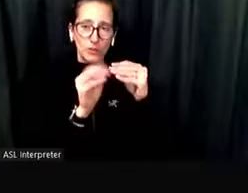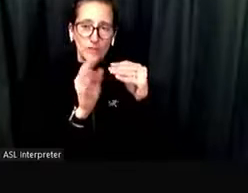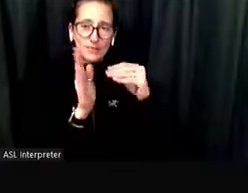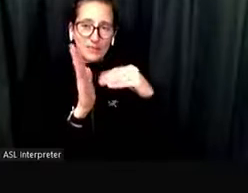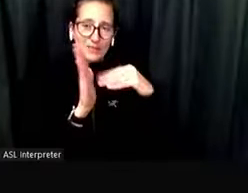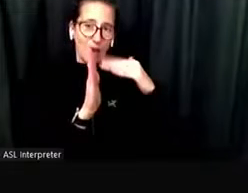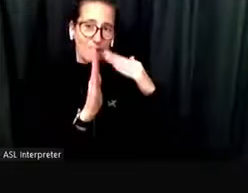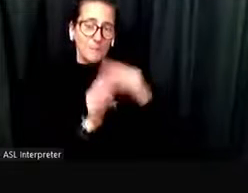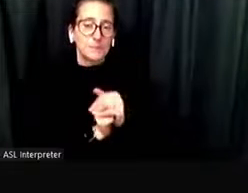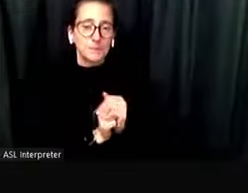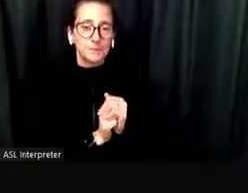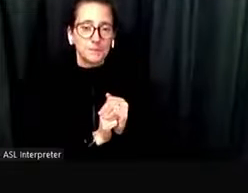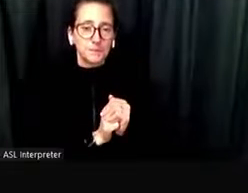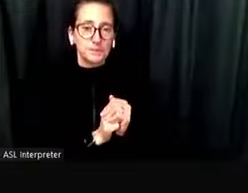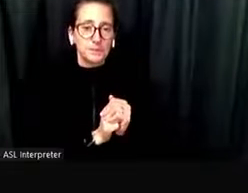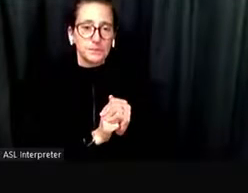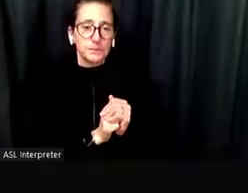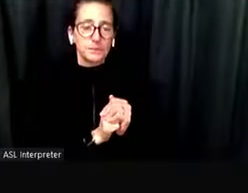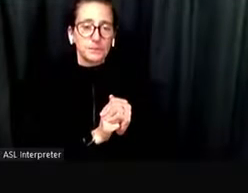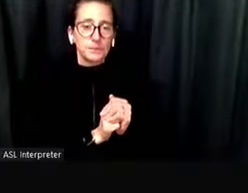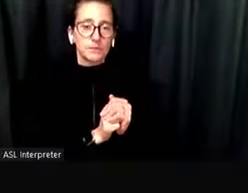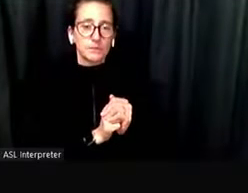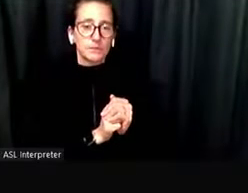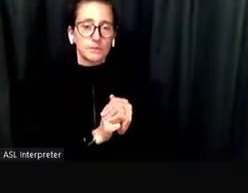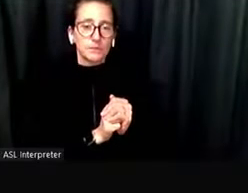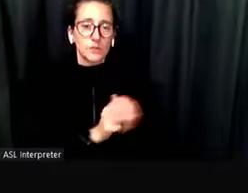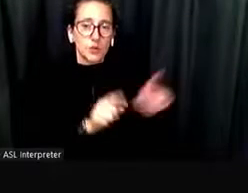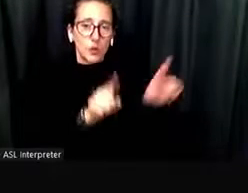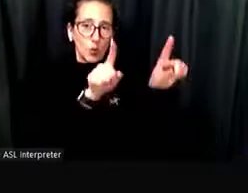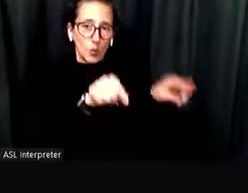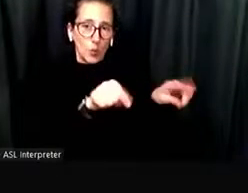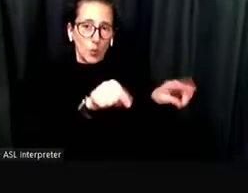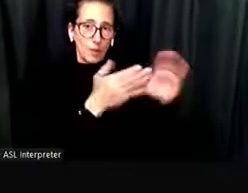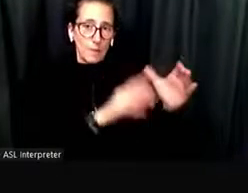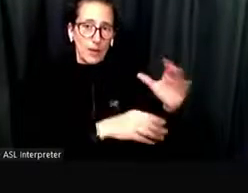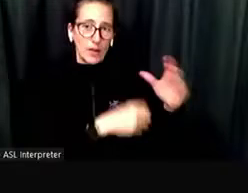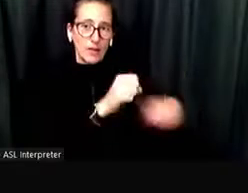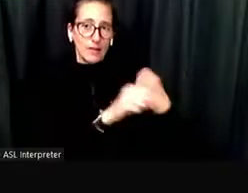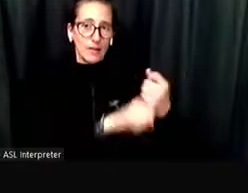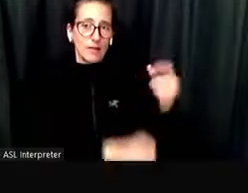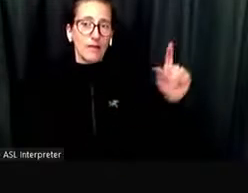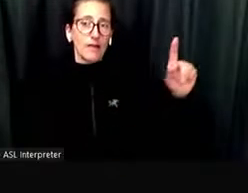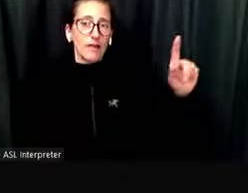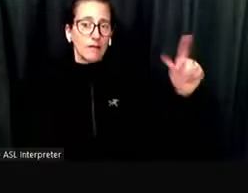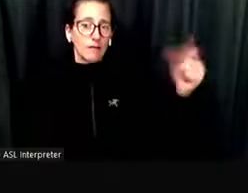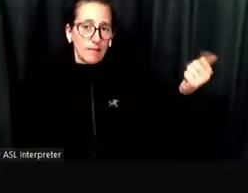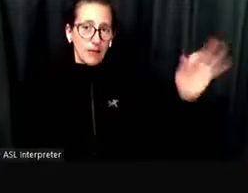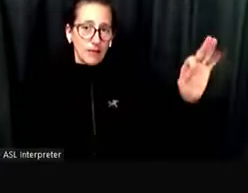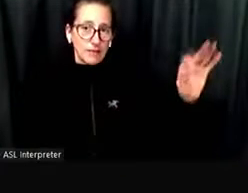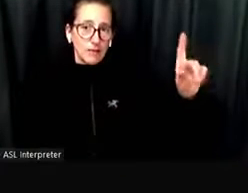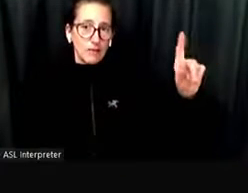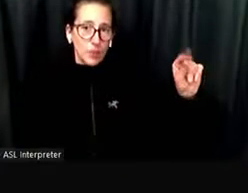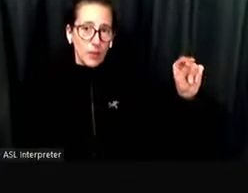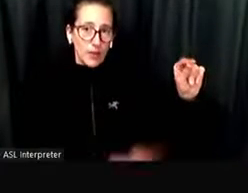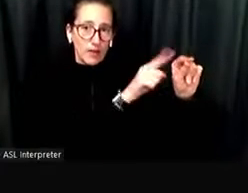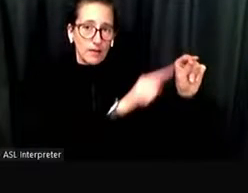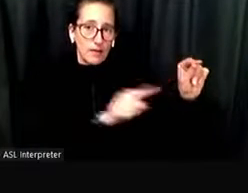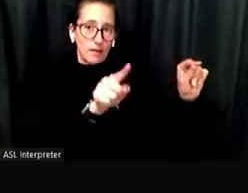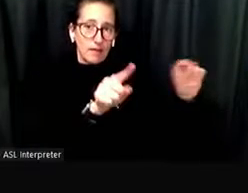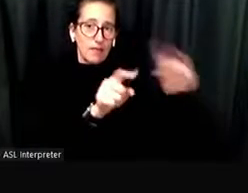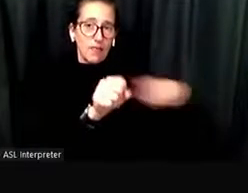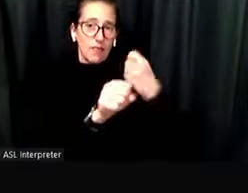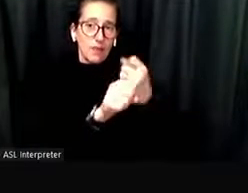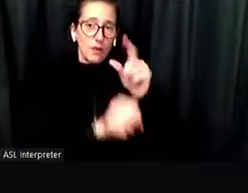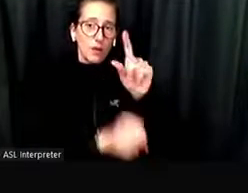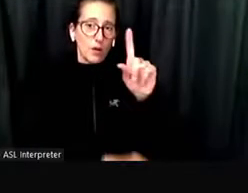comparing from 2019-20 to 2020-21, we had actually a minor